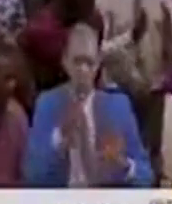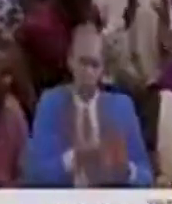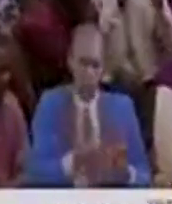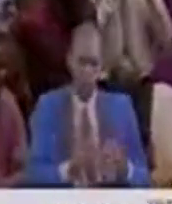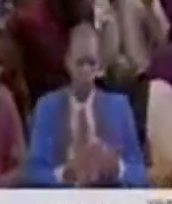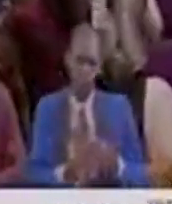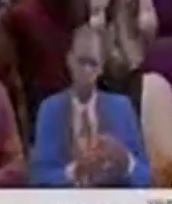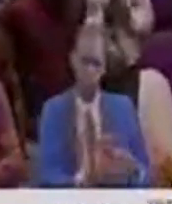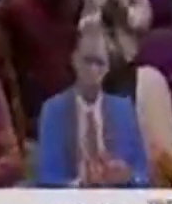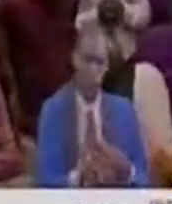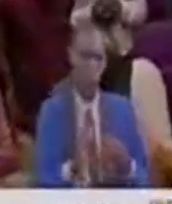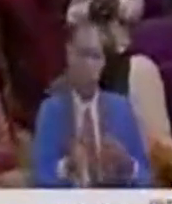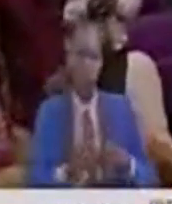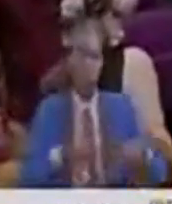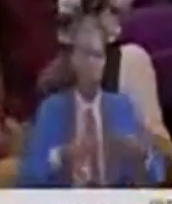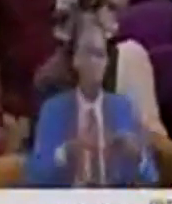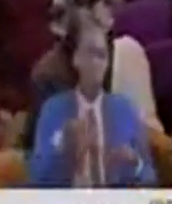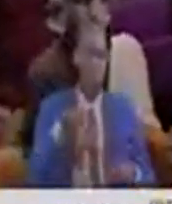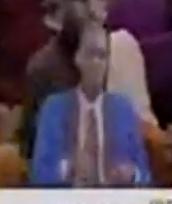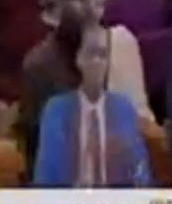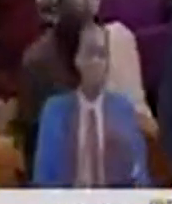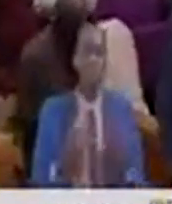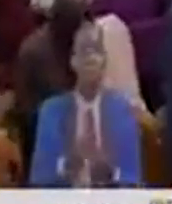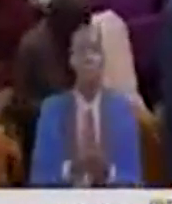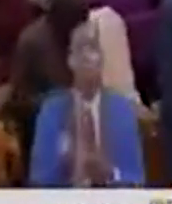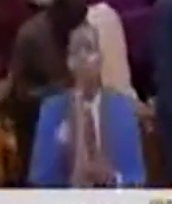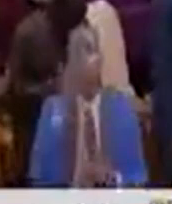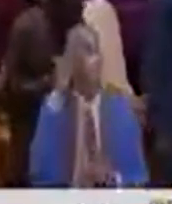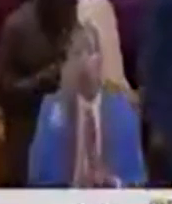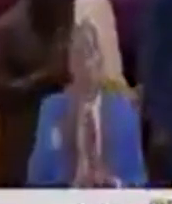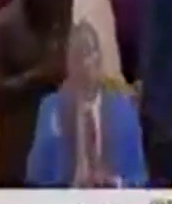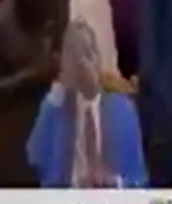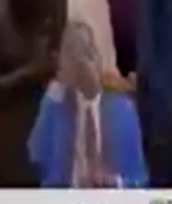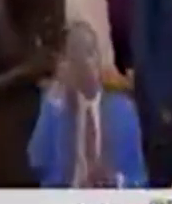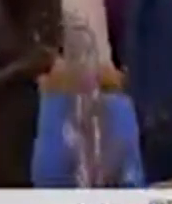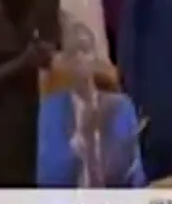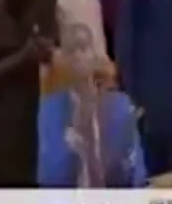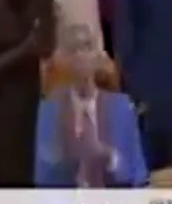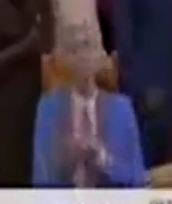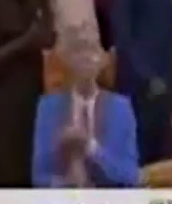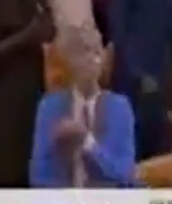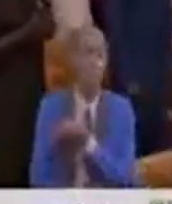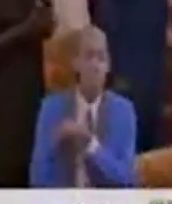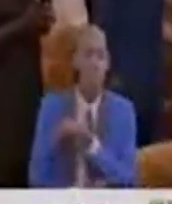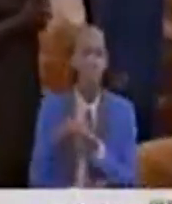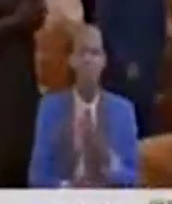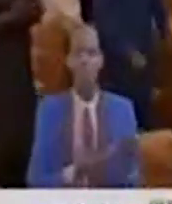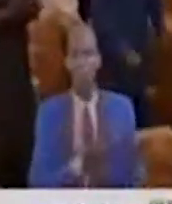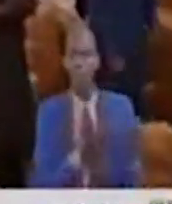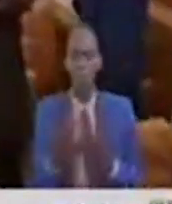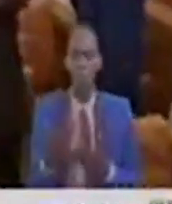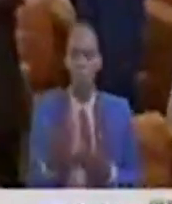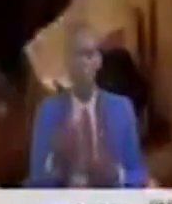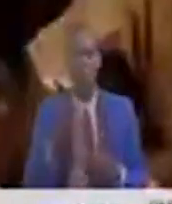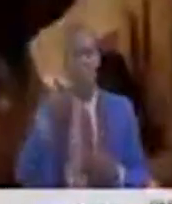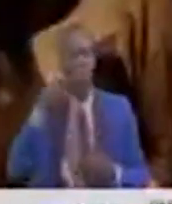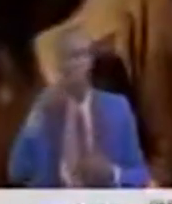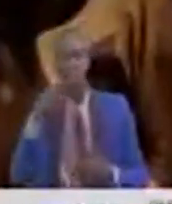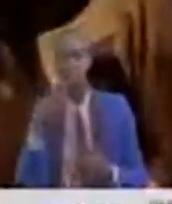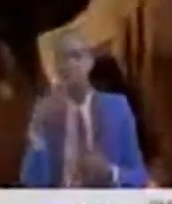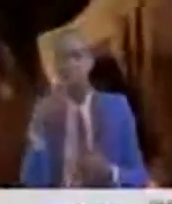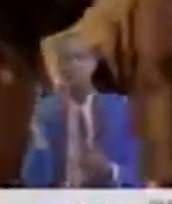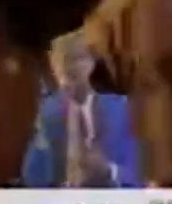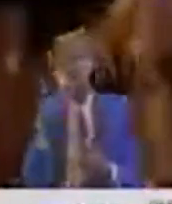to hell. That's why it's bringing the temptation. That's why it's bringing the allurement of the world. That's why it's bringing